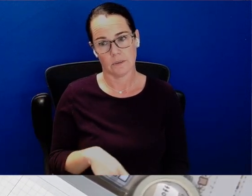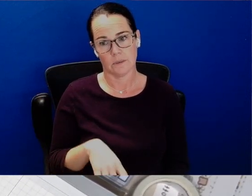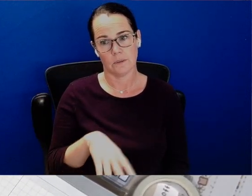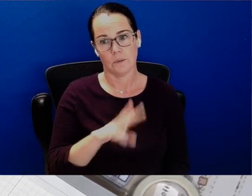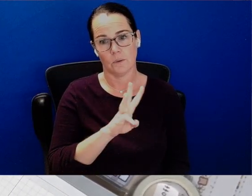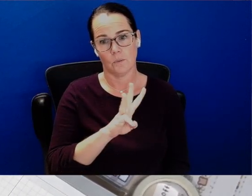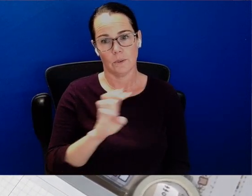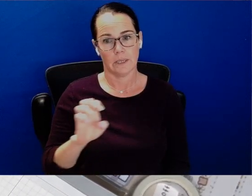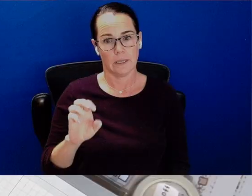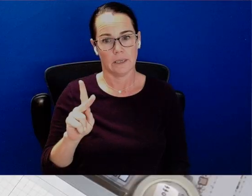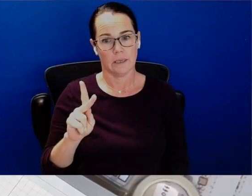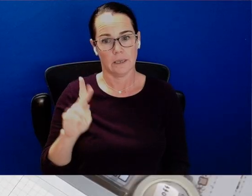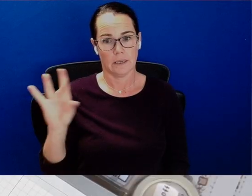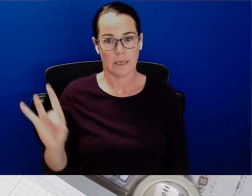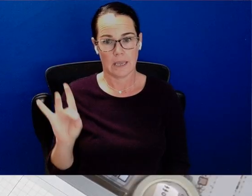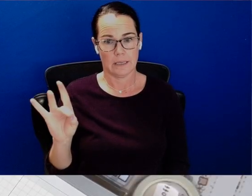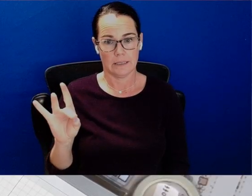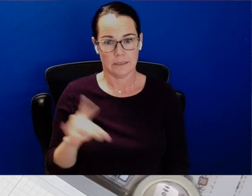7, week